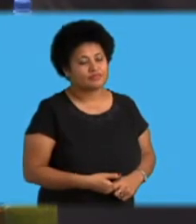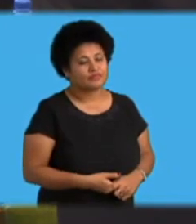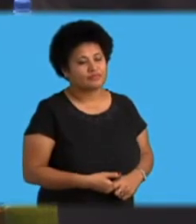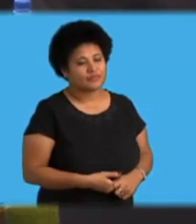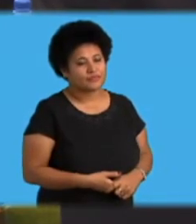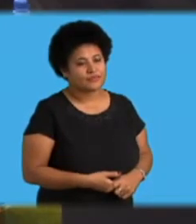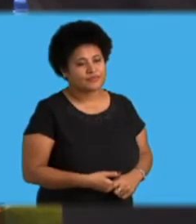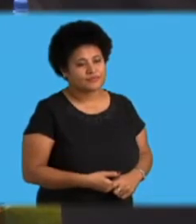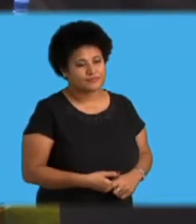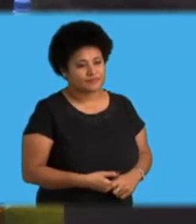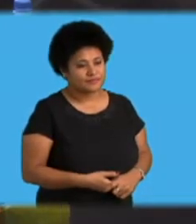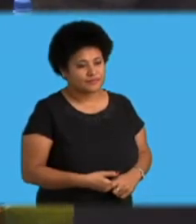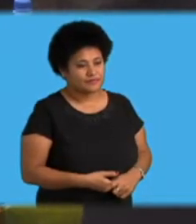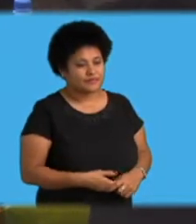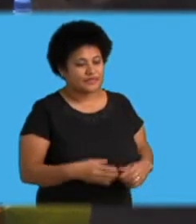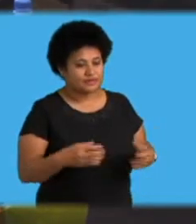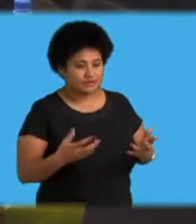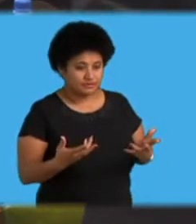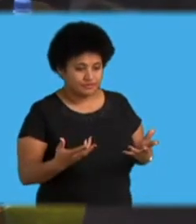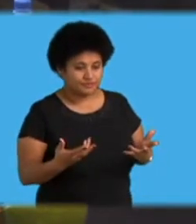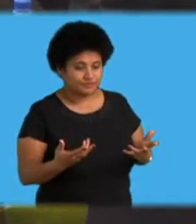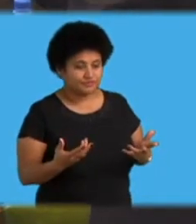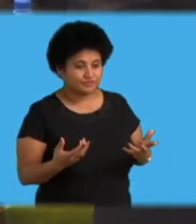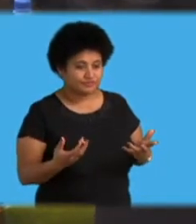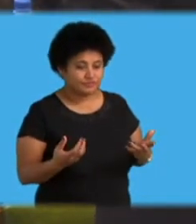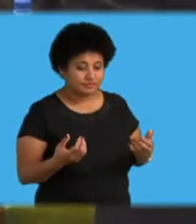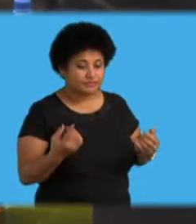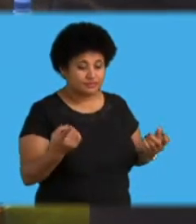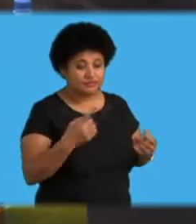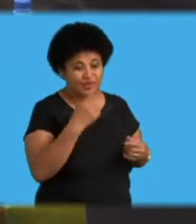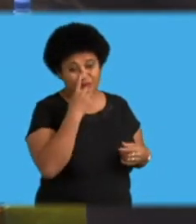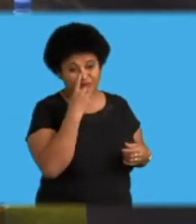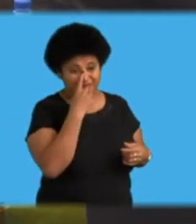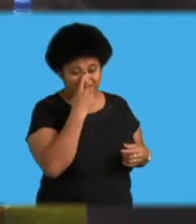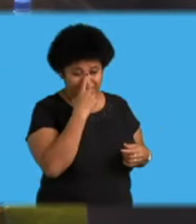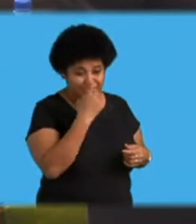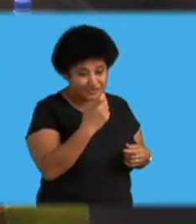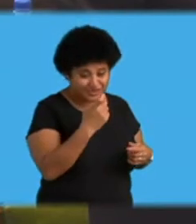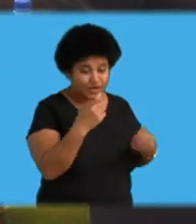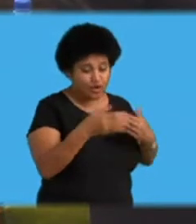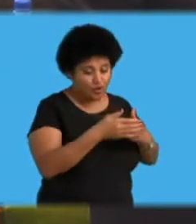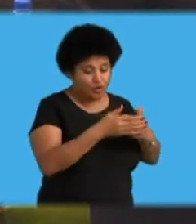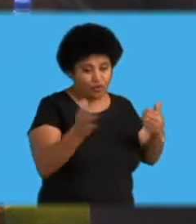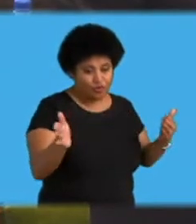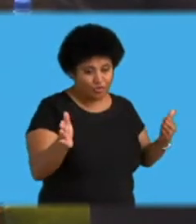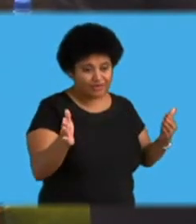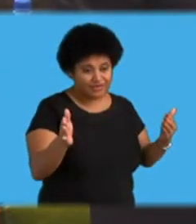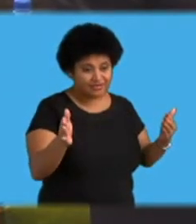since establishing, opening this museum to the general public,